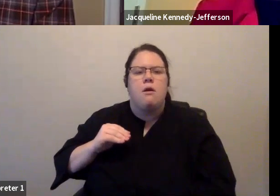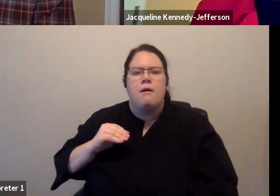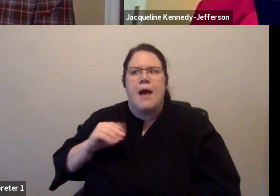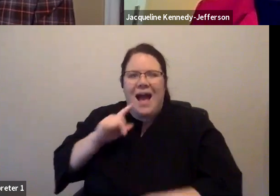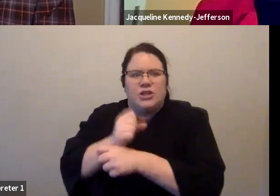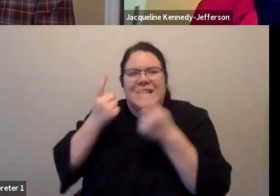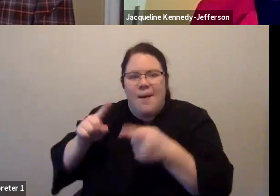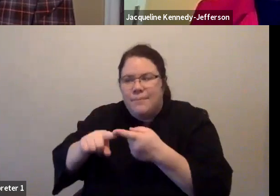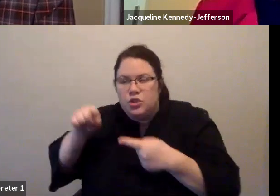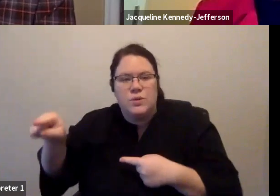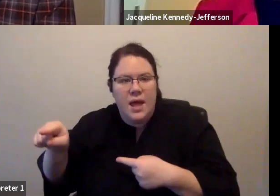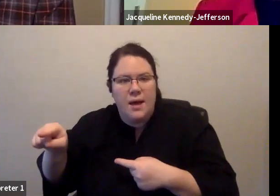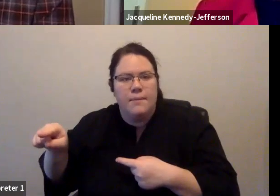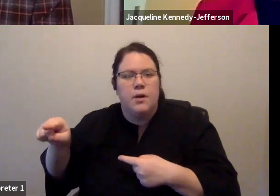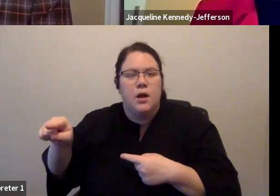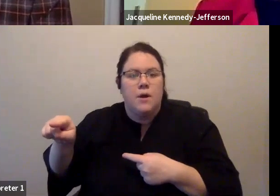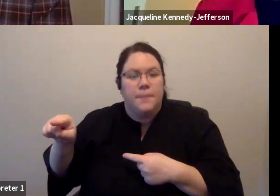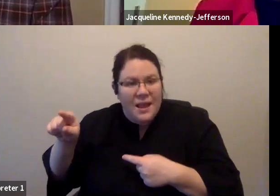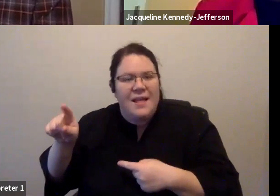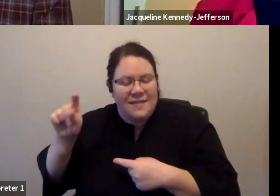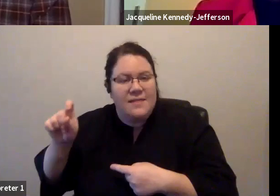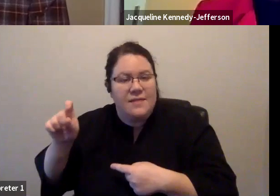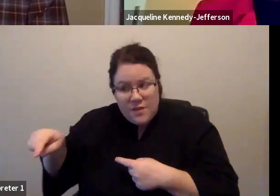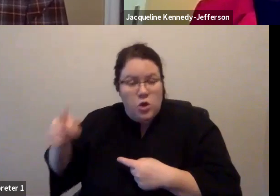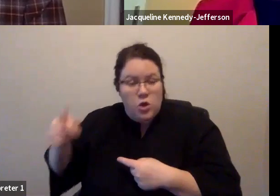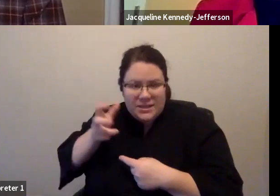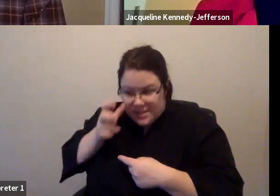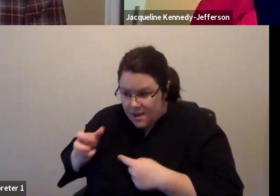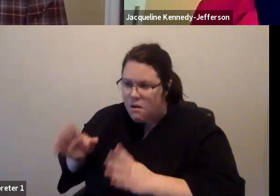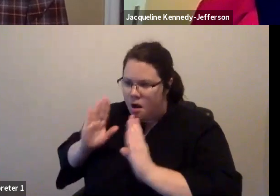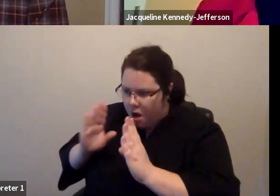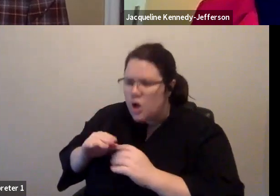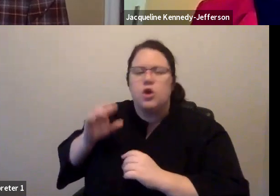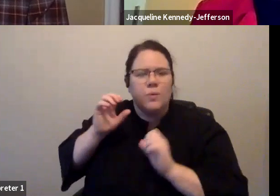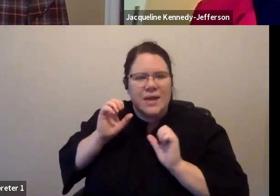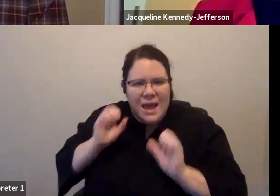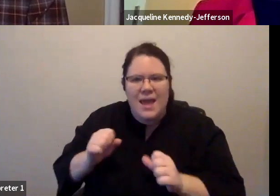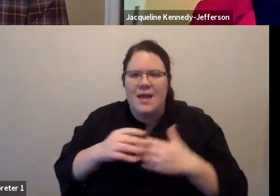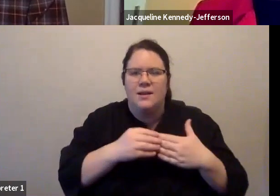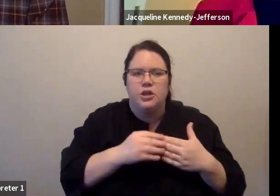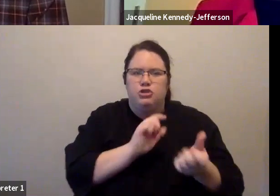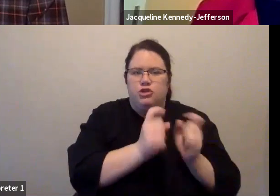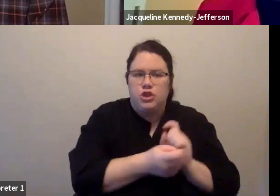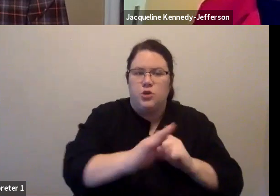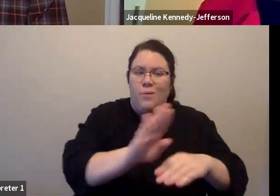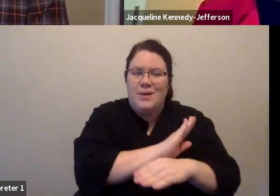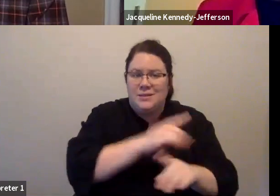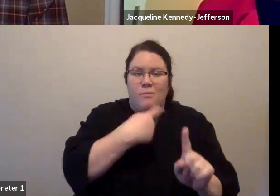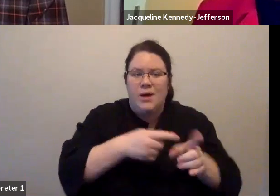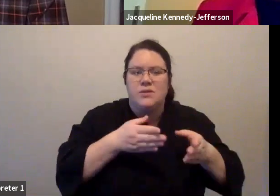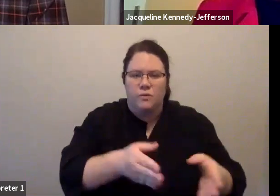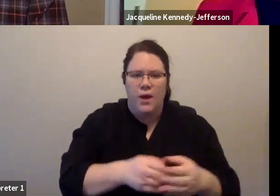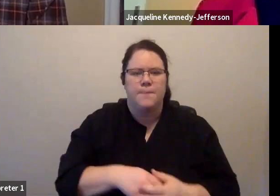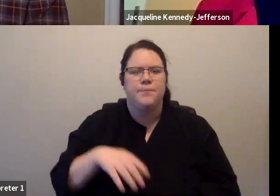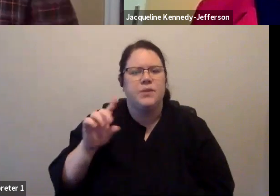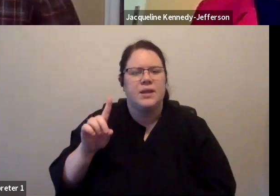guide decision-making within the organization. I want to answer that question, but go ahead. now I was going